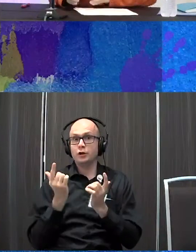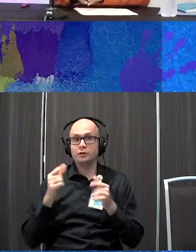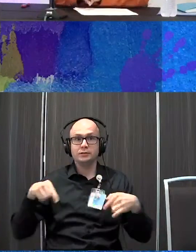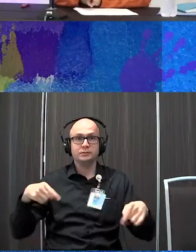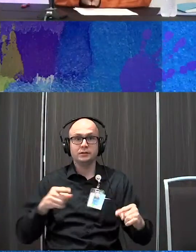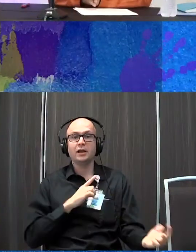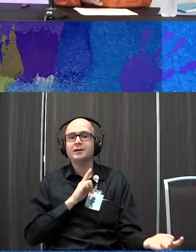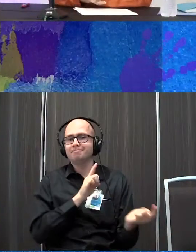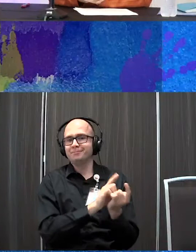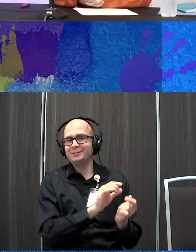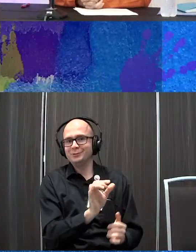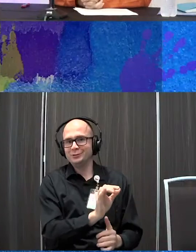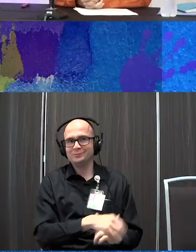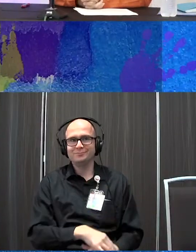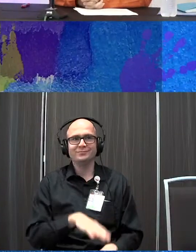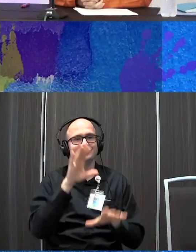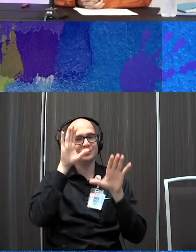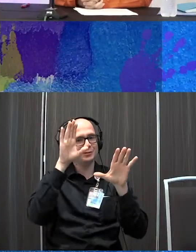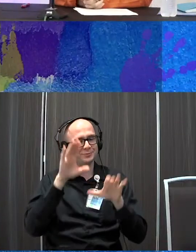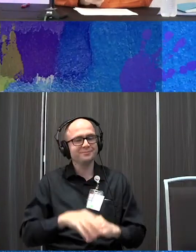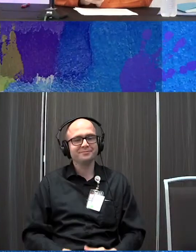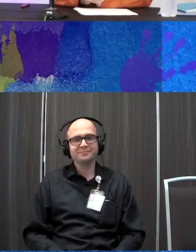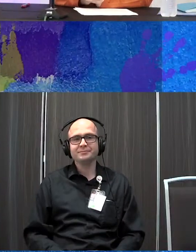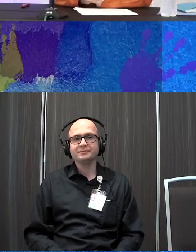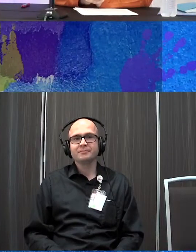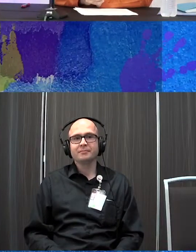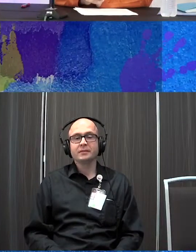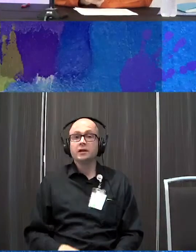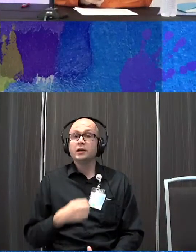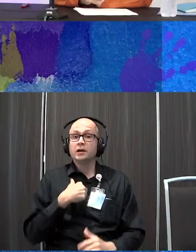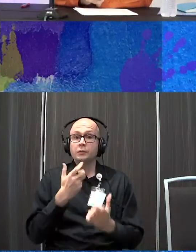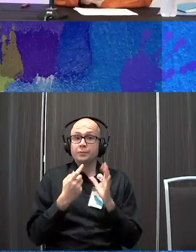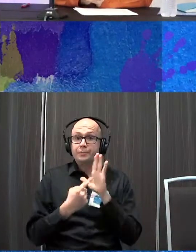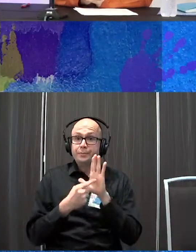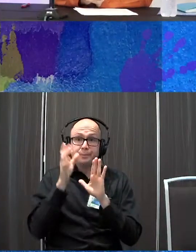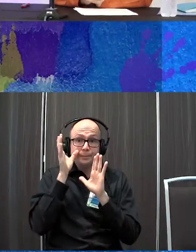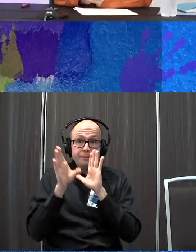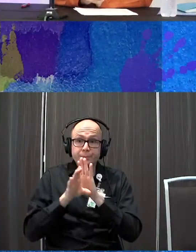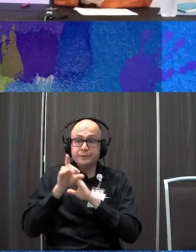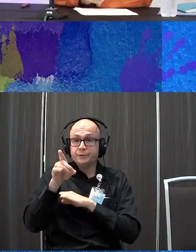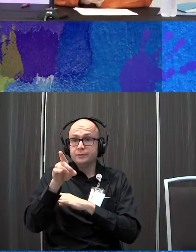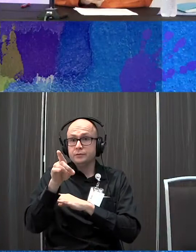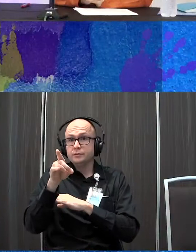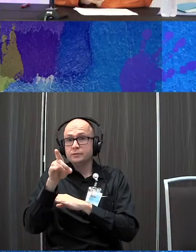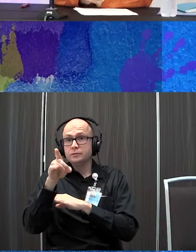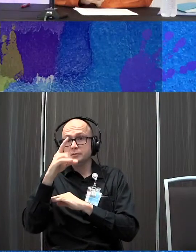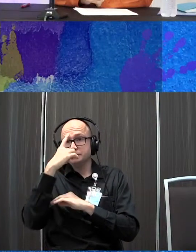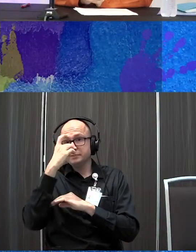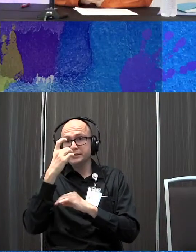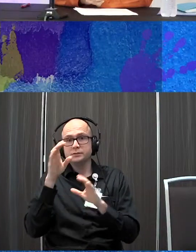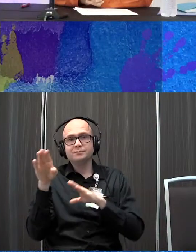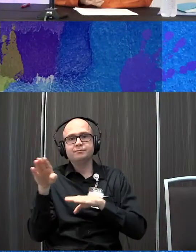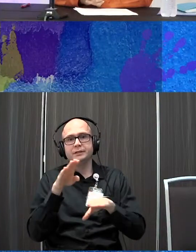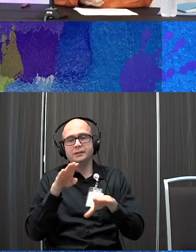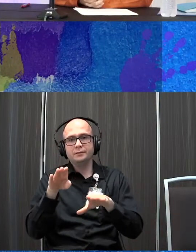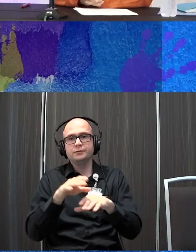meet him too. Yeah, he's pretty awesome. So, but also I wanted to highlight one picture on here because we're talking about behavior.